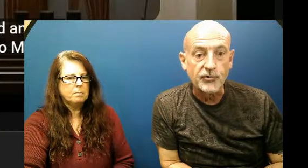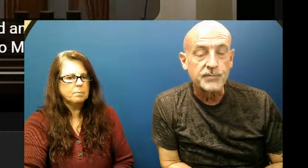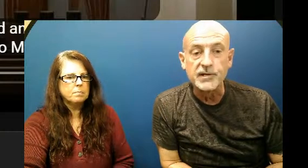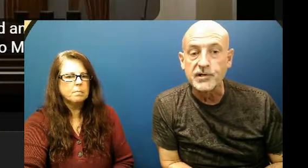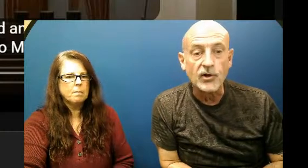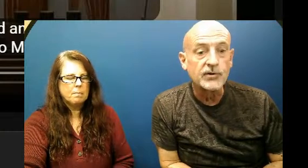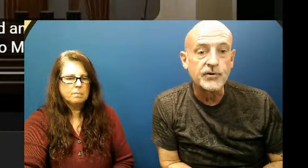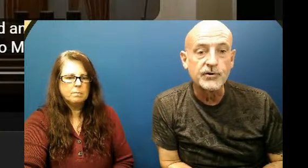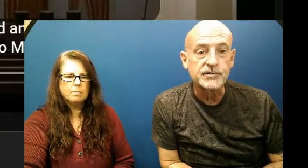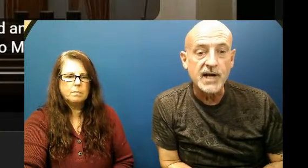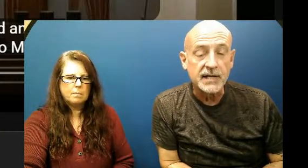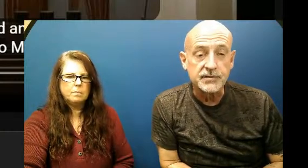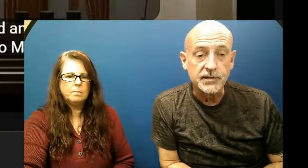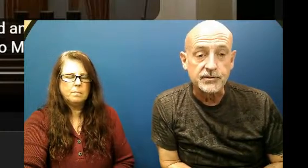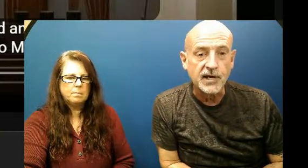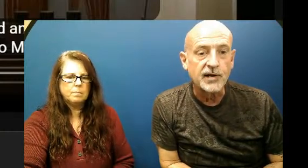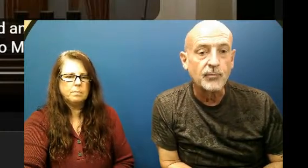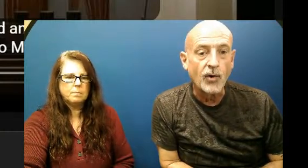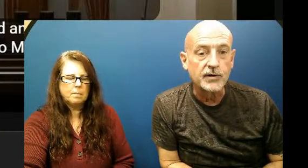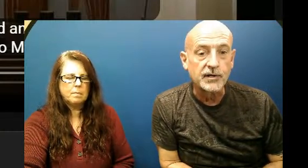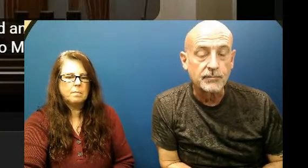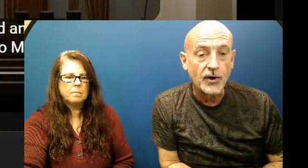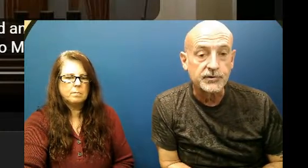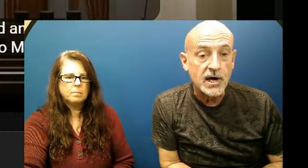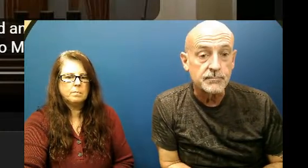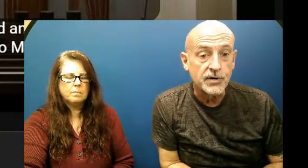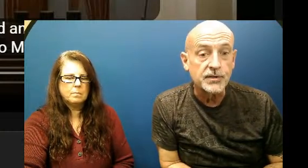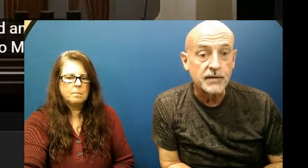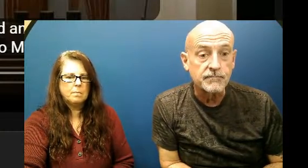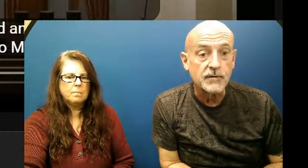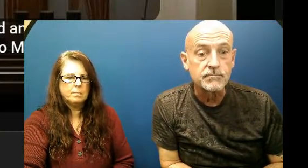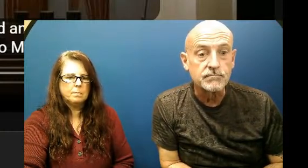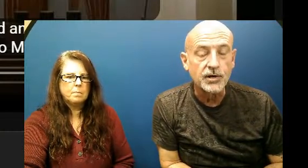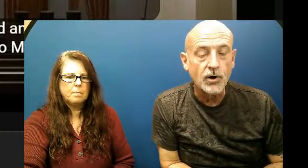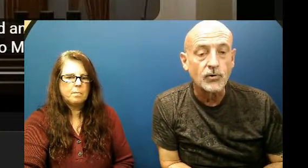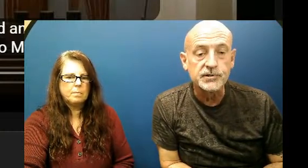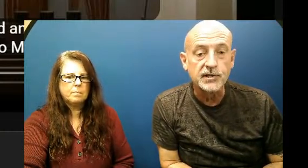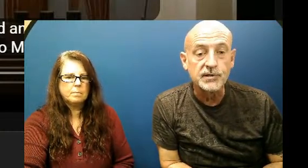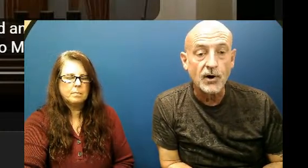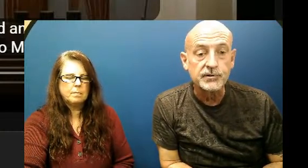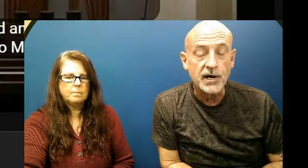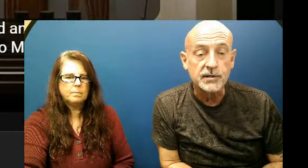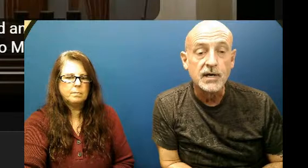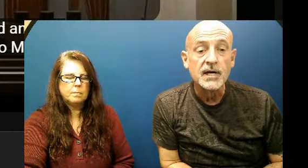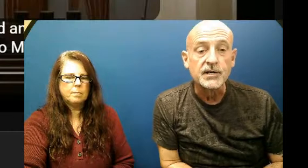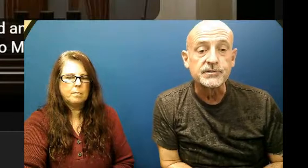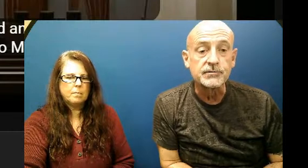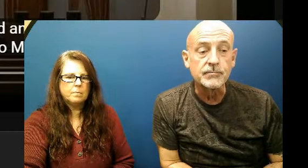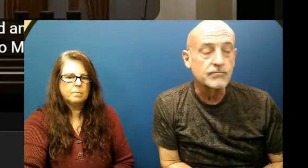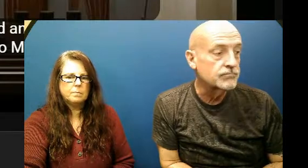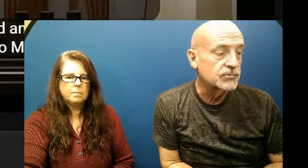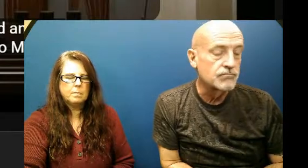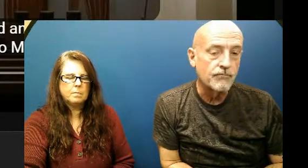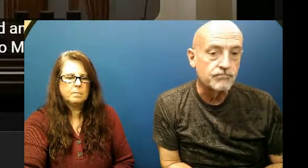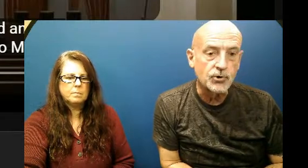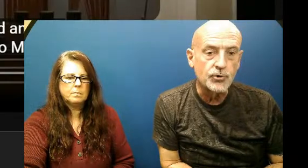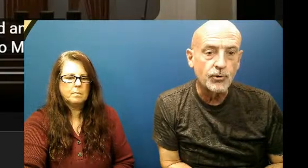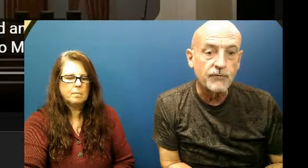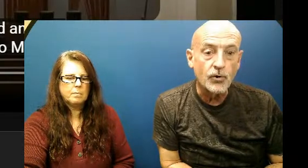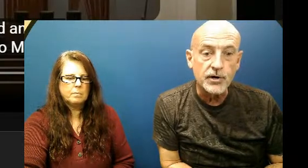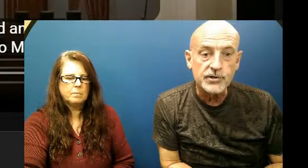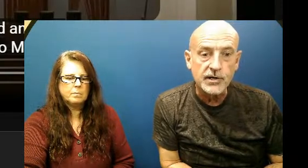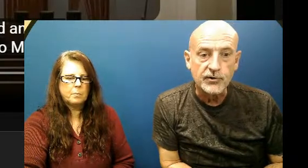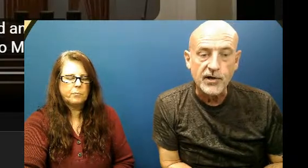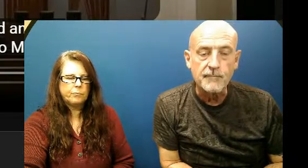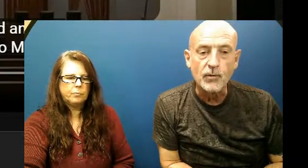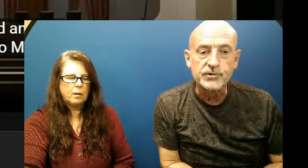increasingly encrypting all of your chats. It's going to take them a while to get them all done, but the goal is to get them all done. This 2, 3,